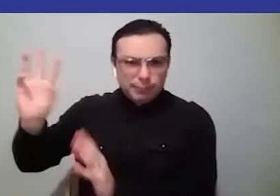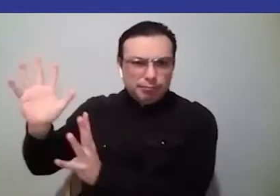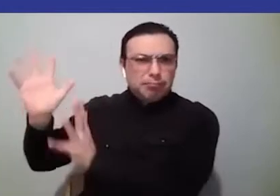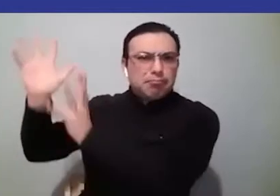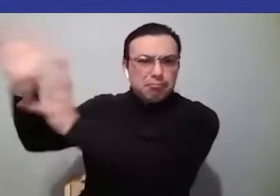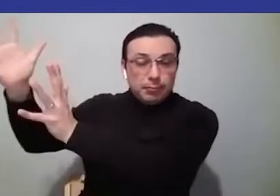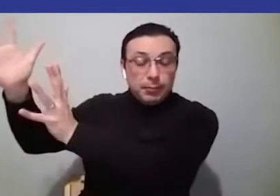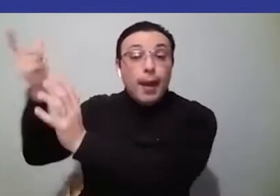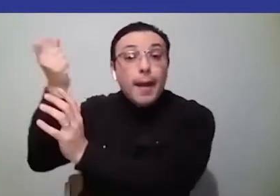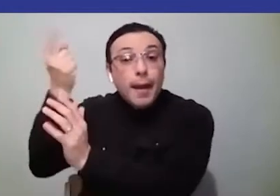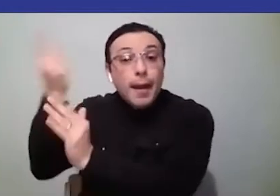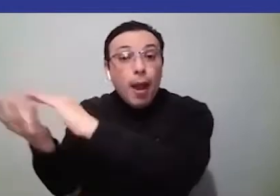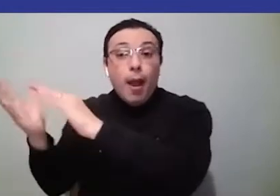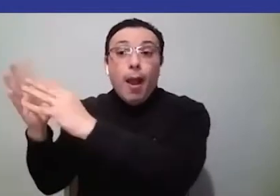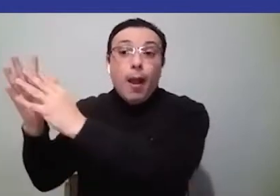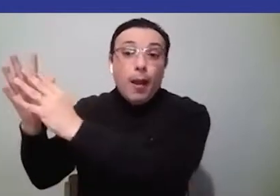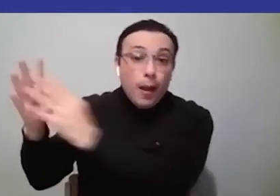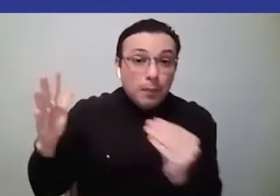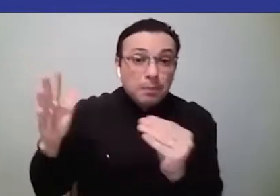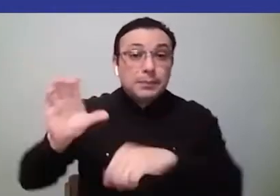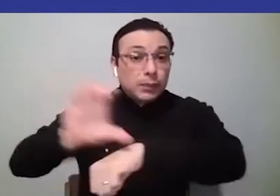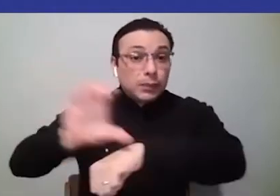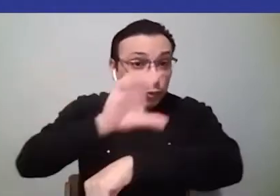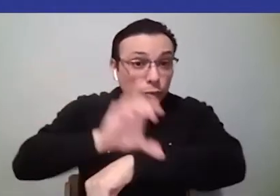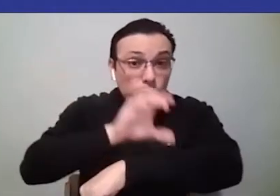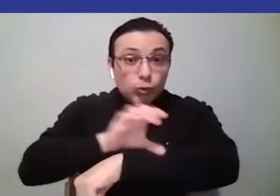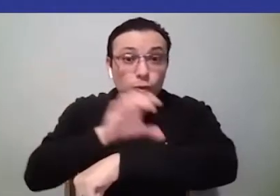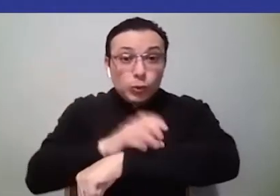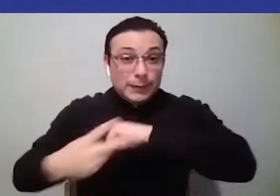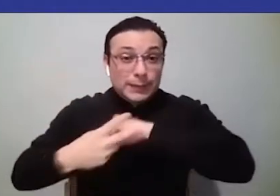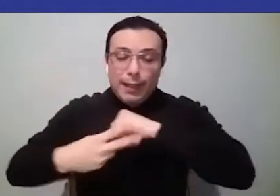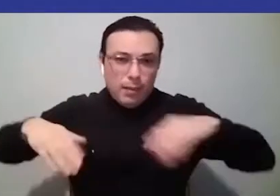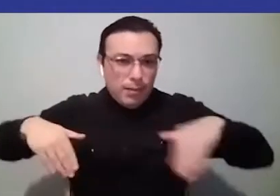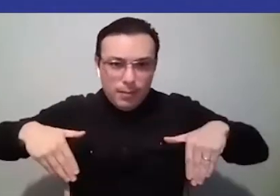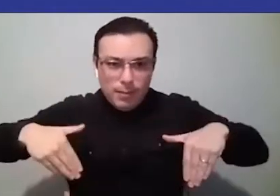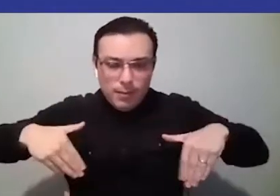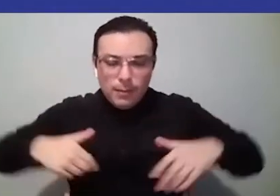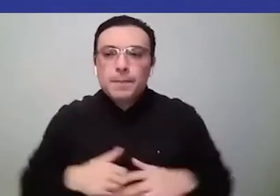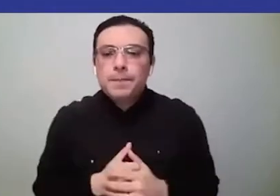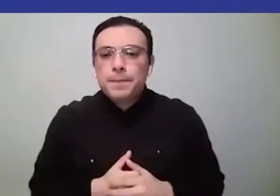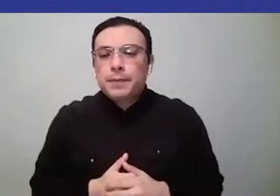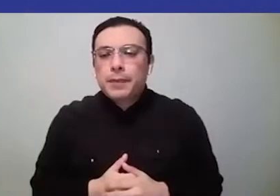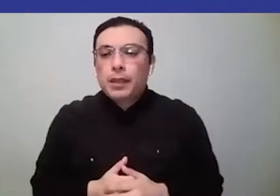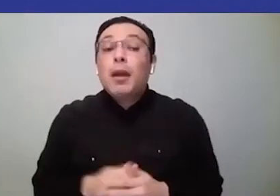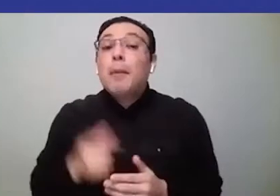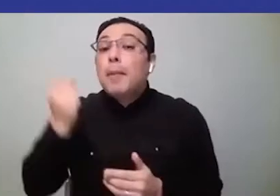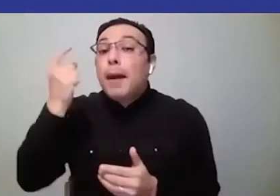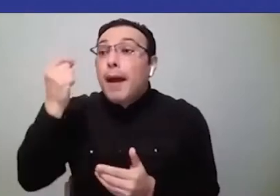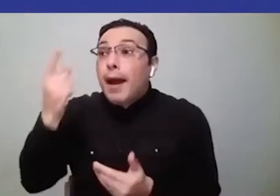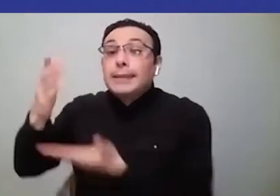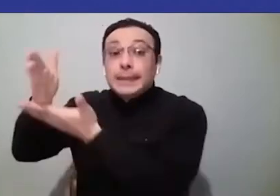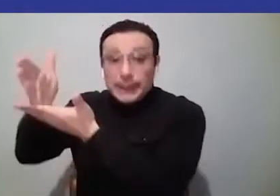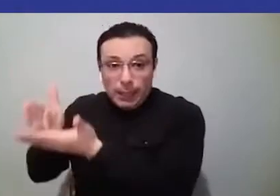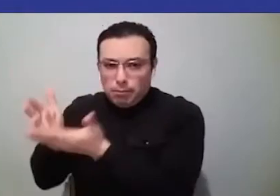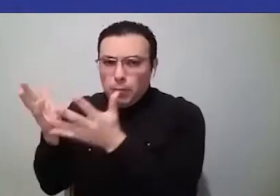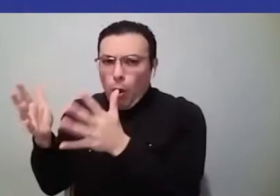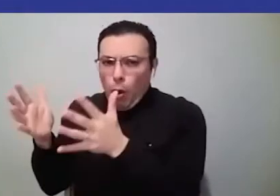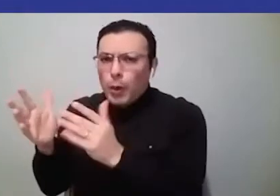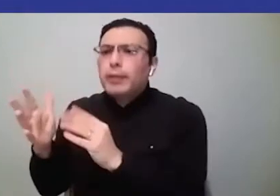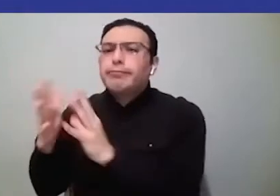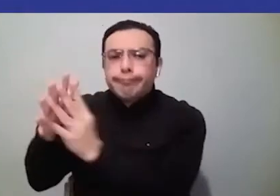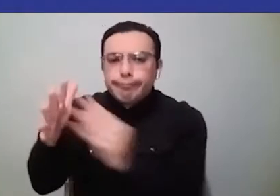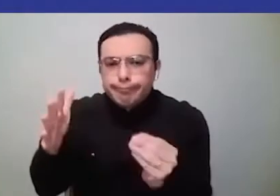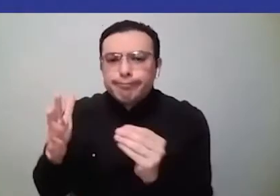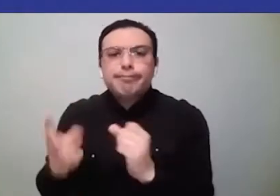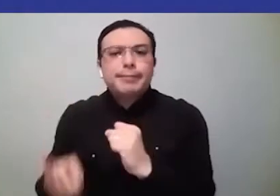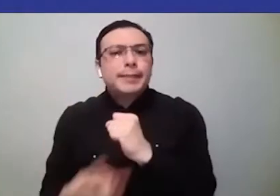suddenly there was this shift, and there was a whole part of the archive that had just been digitized. So I found in our